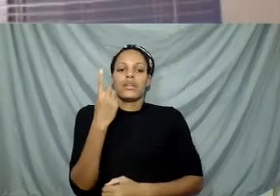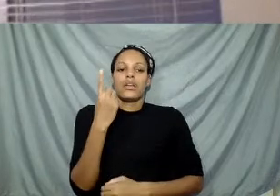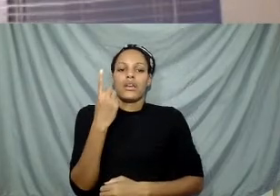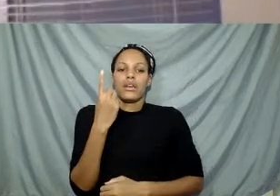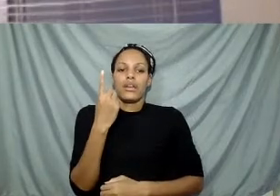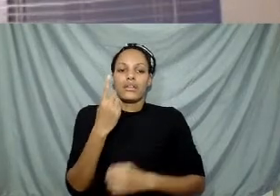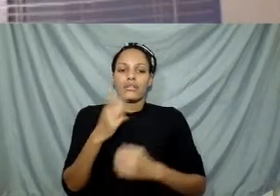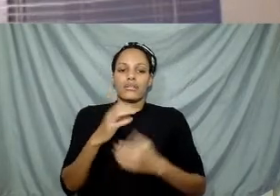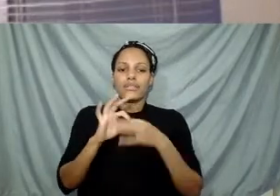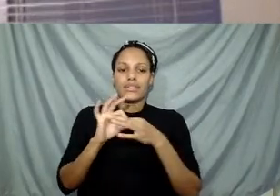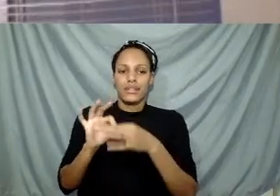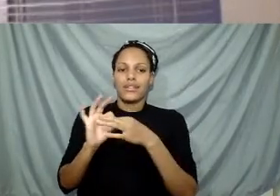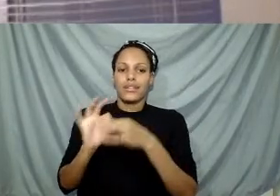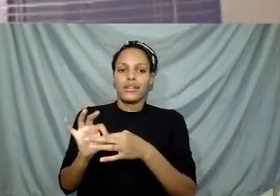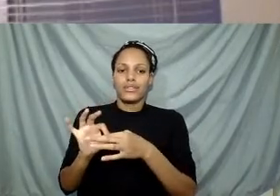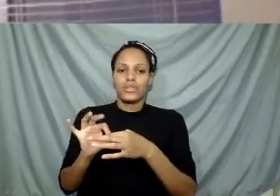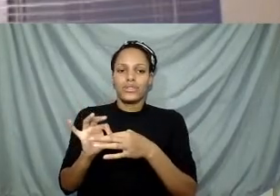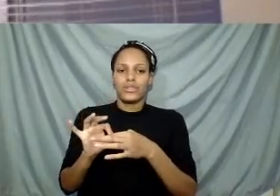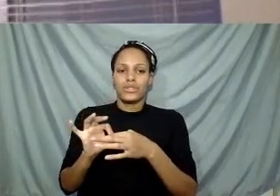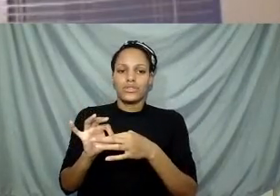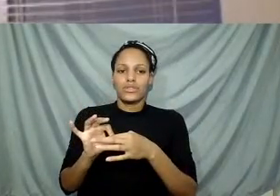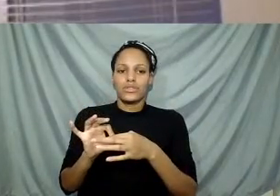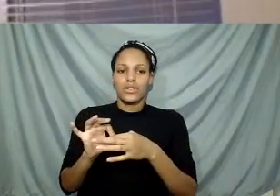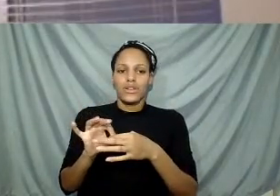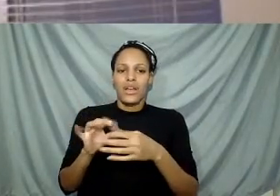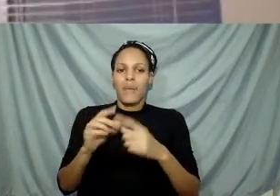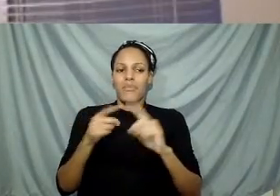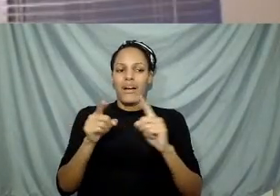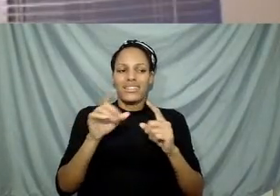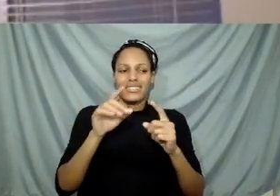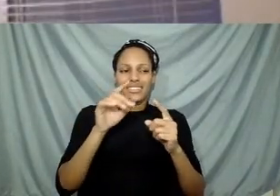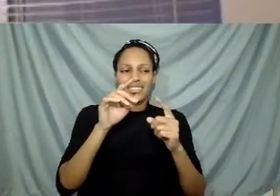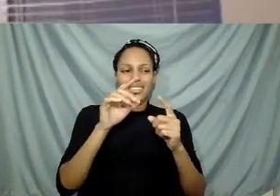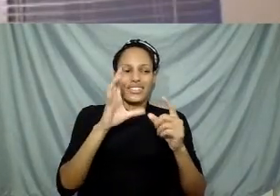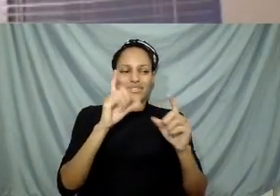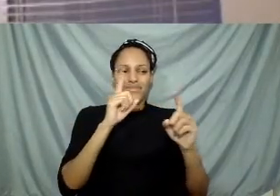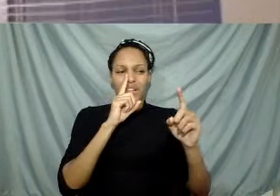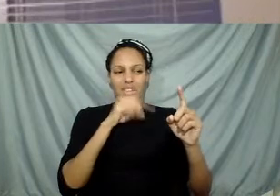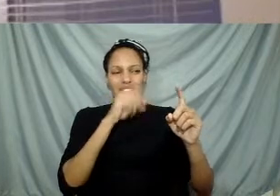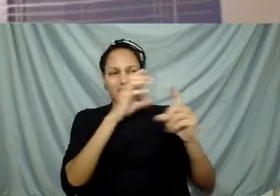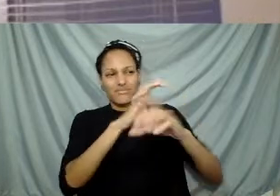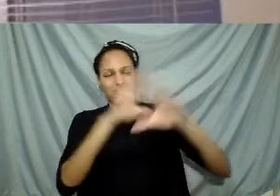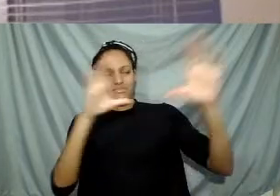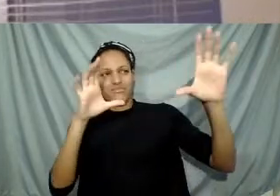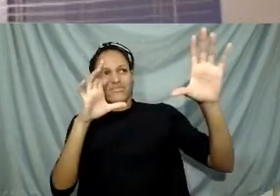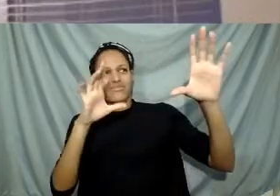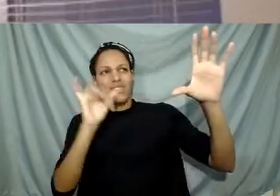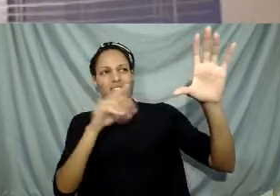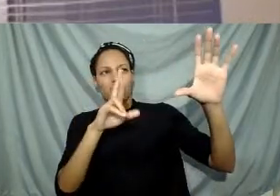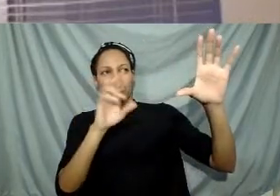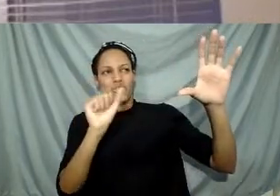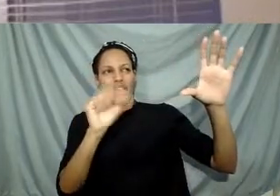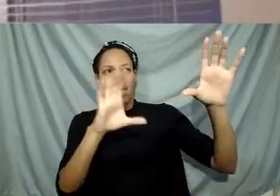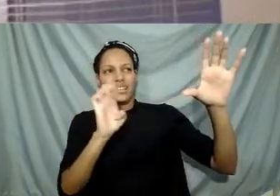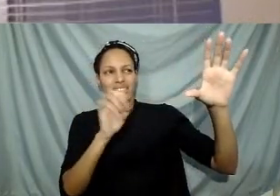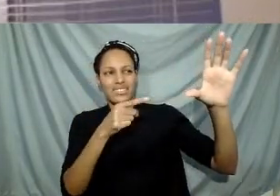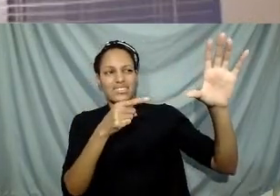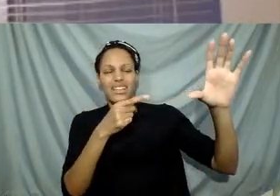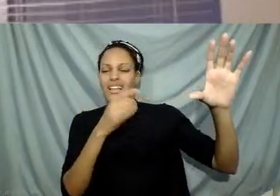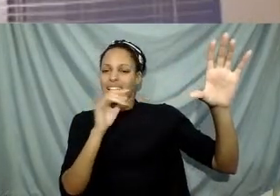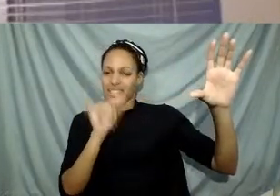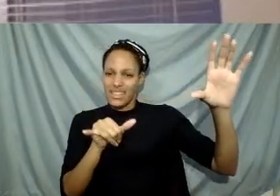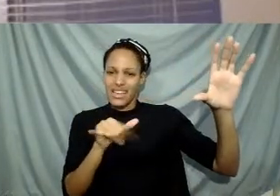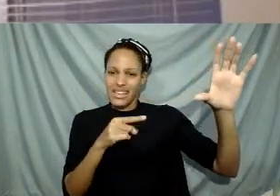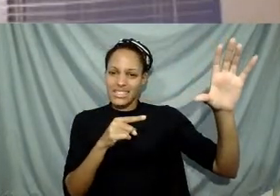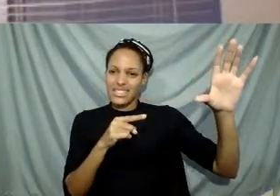then the illusion that has been set up that is race is really, that's just an illusion designed to